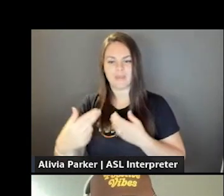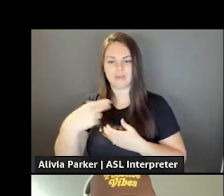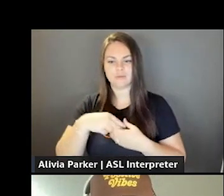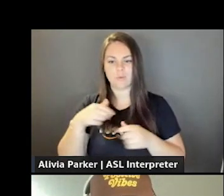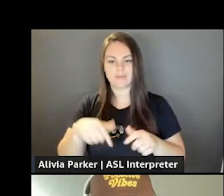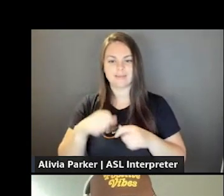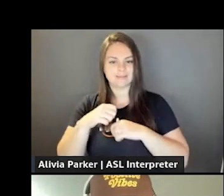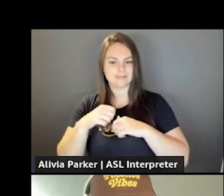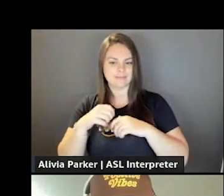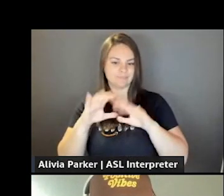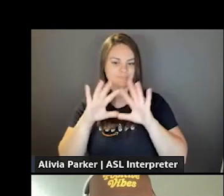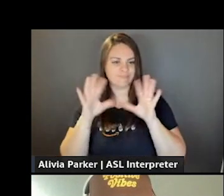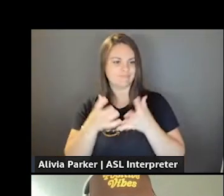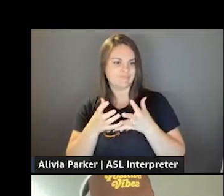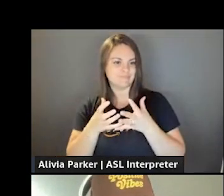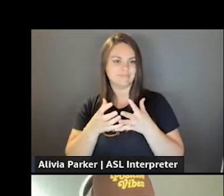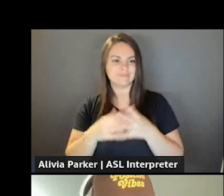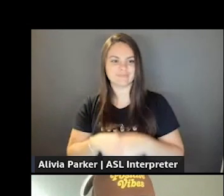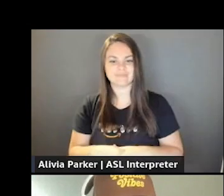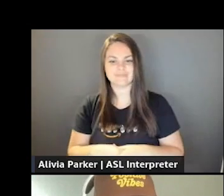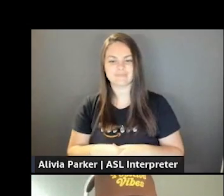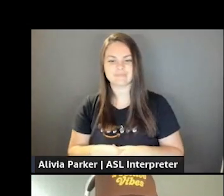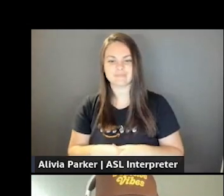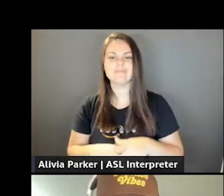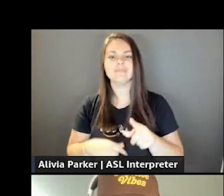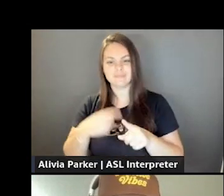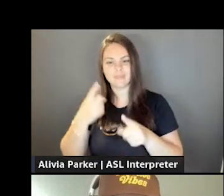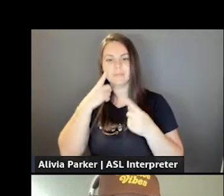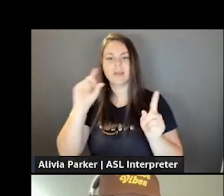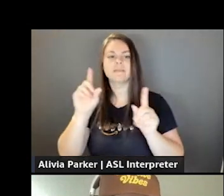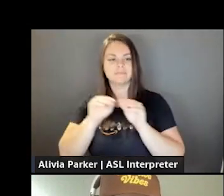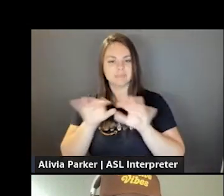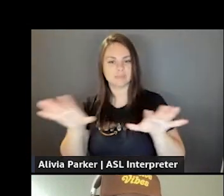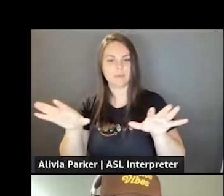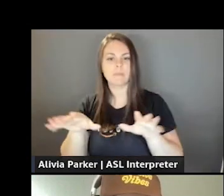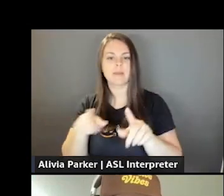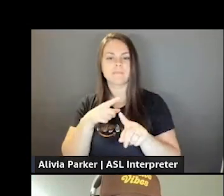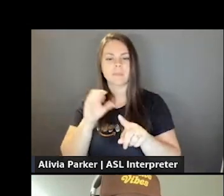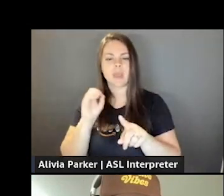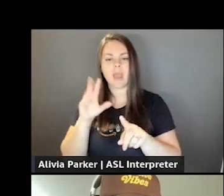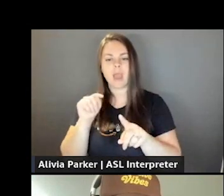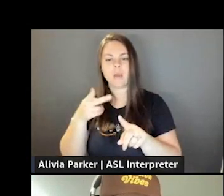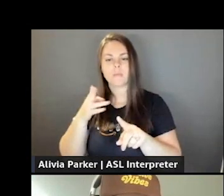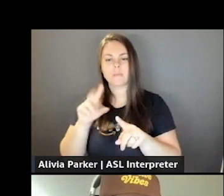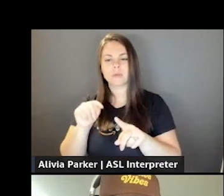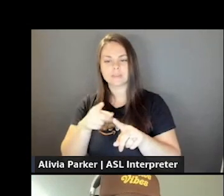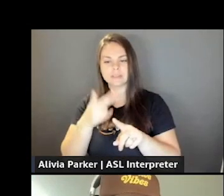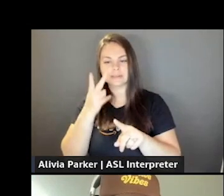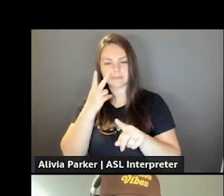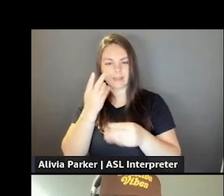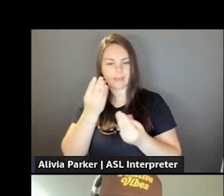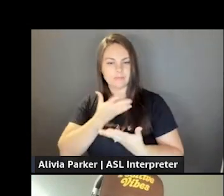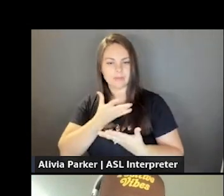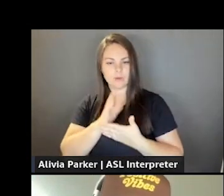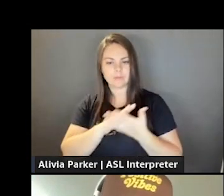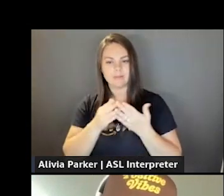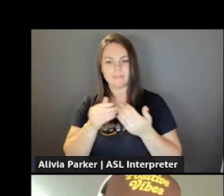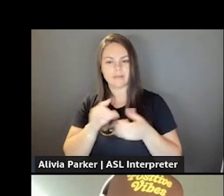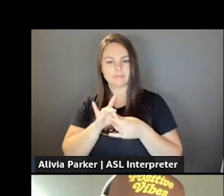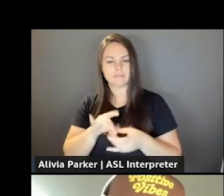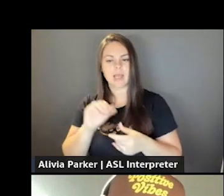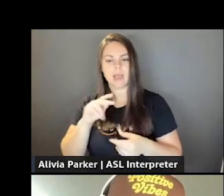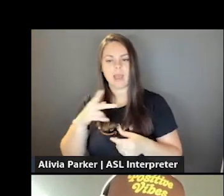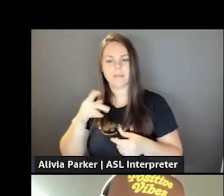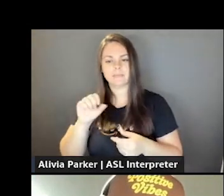But we are deployed here, and you can see I have some outputs. It's letting me know some things about my AppSync API, right? We have our